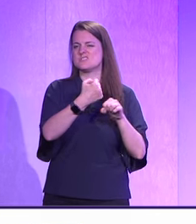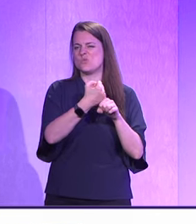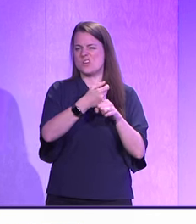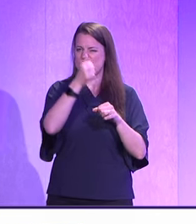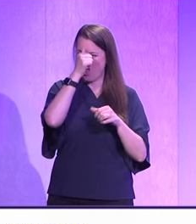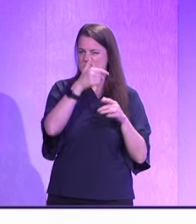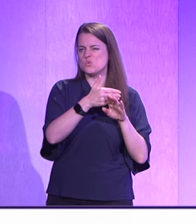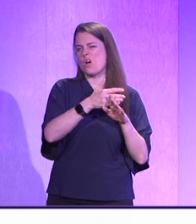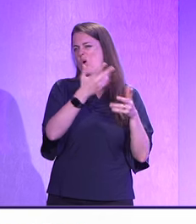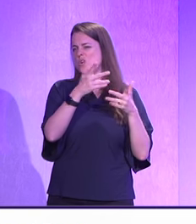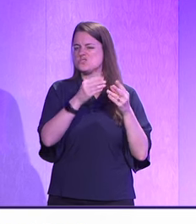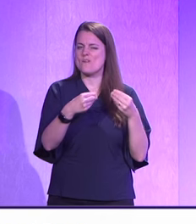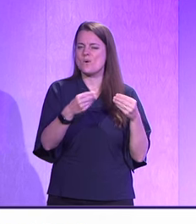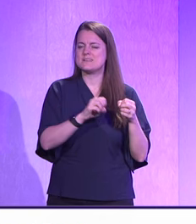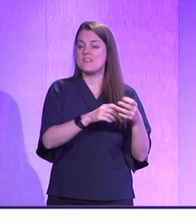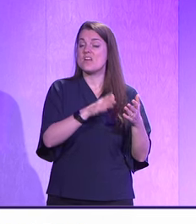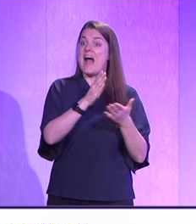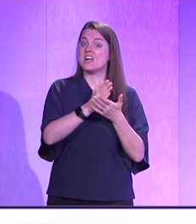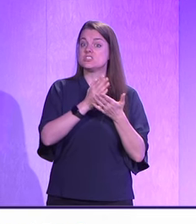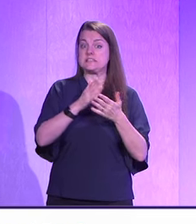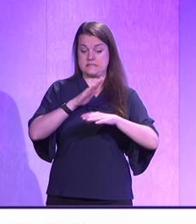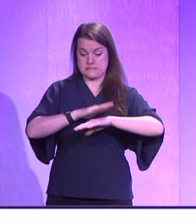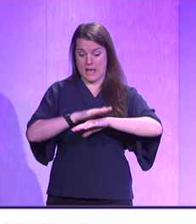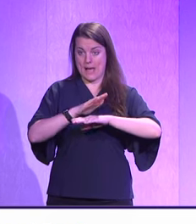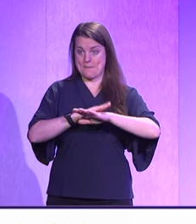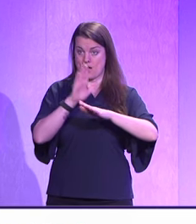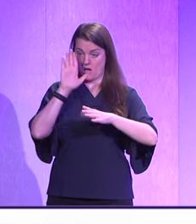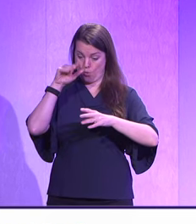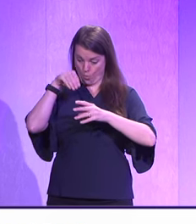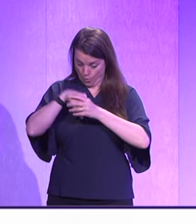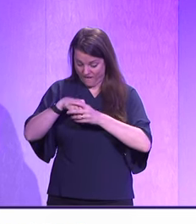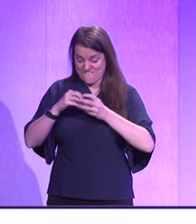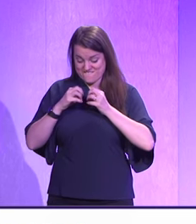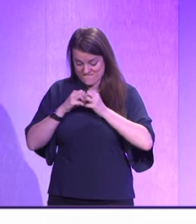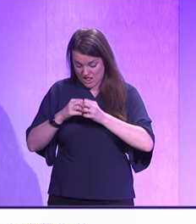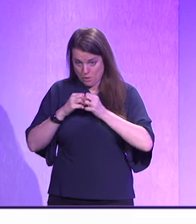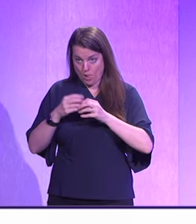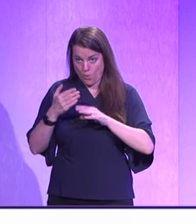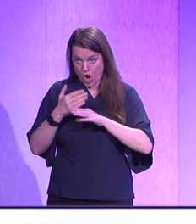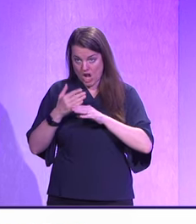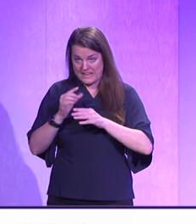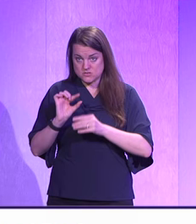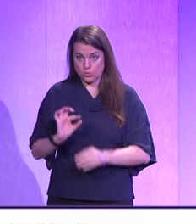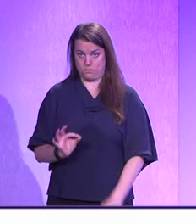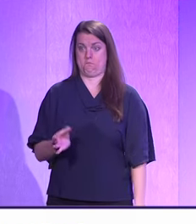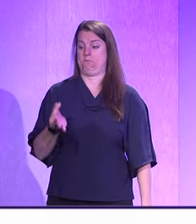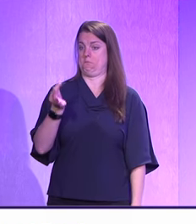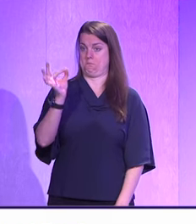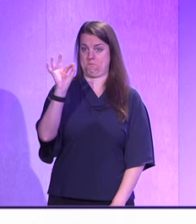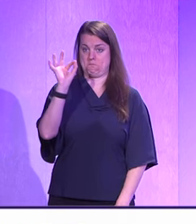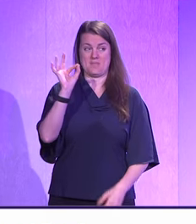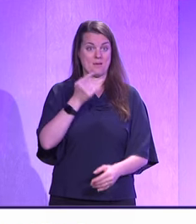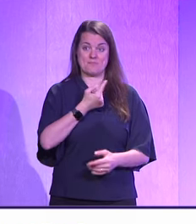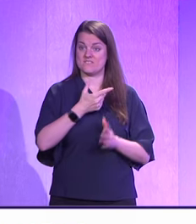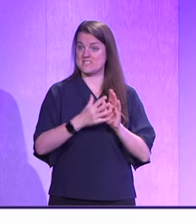software delivery included, the actual time spent doing real value add work is actually vanishingly small. Like in this case, it's